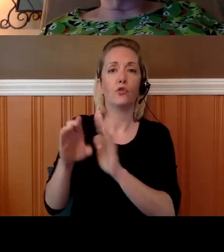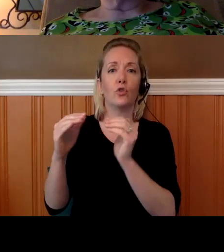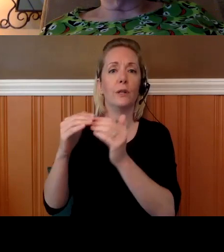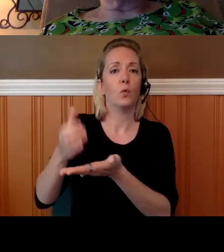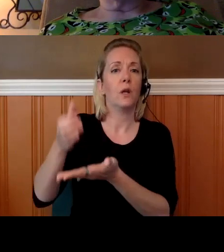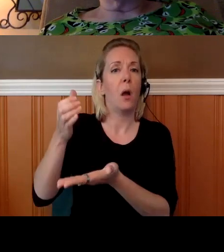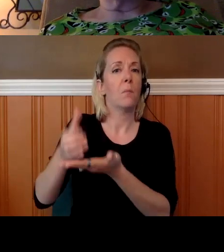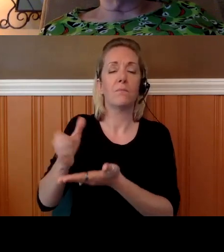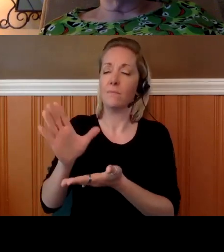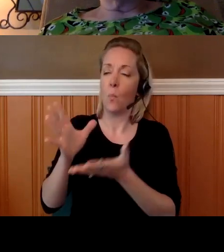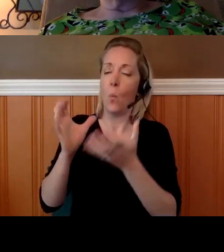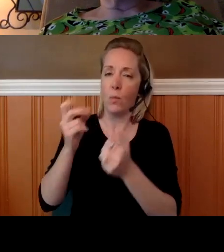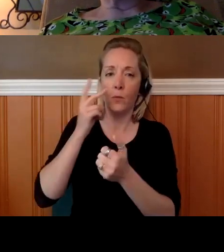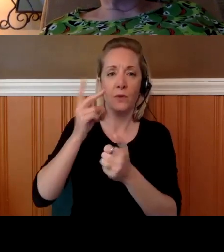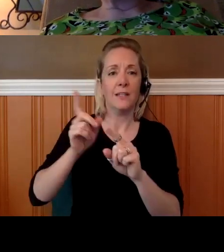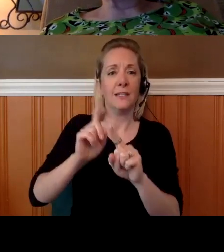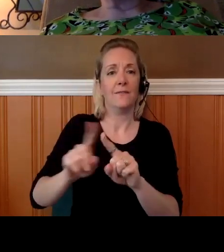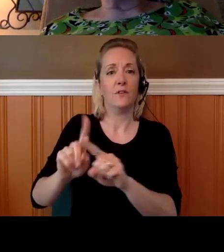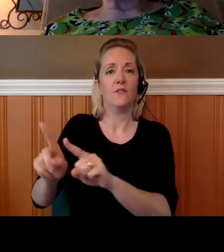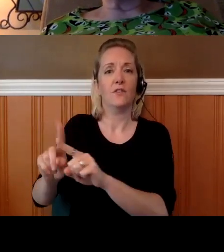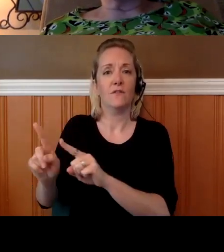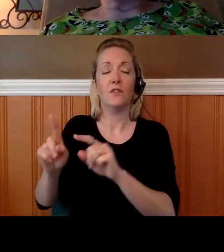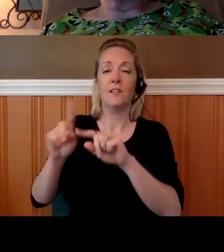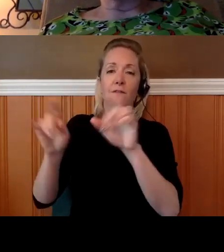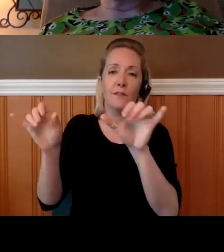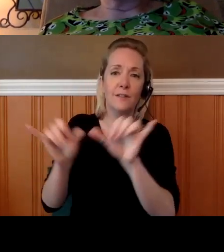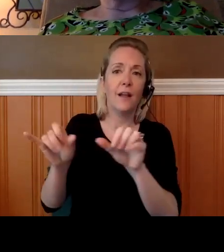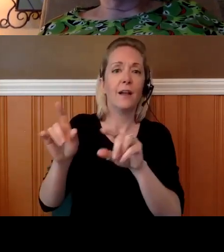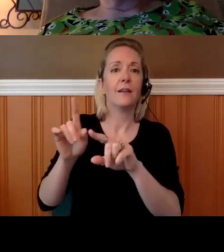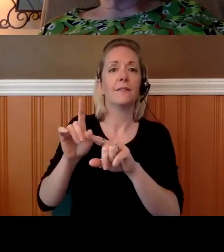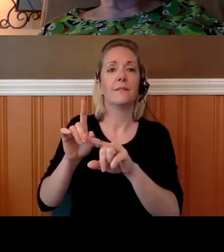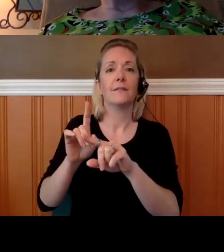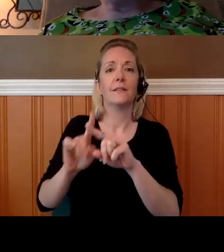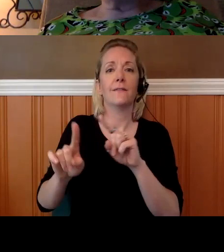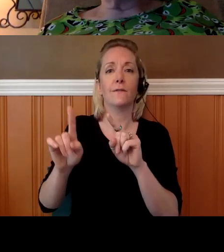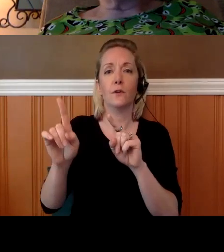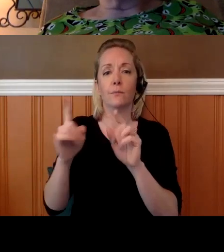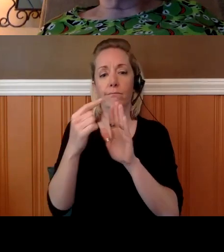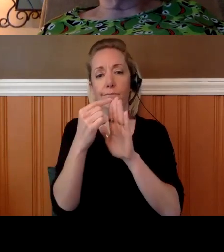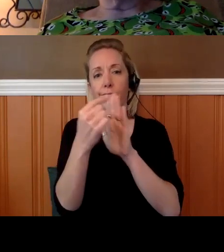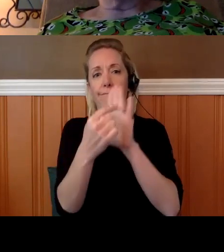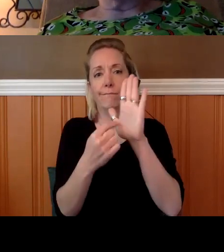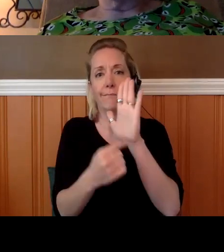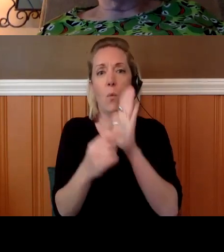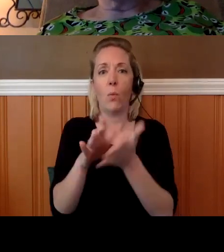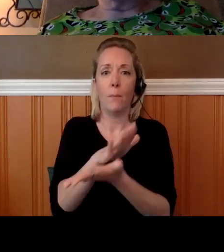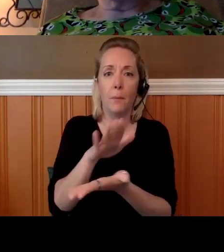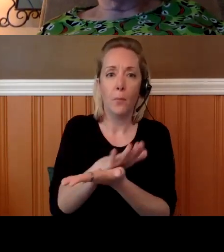is a favorite character, that this is also Clifford. This is also Clifford.